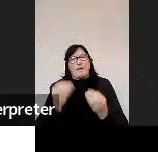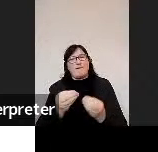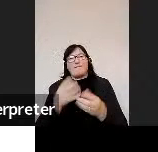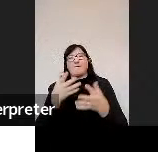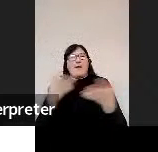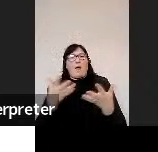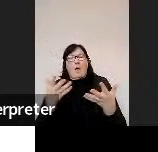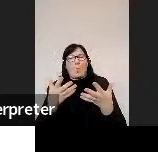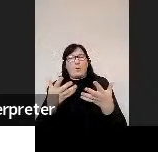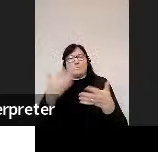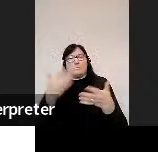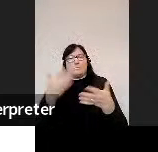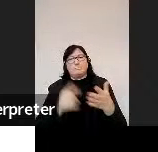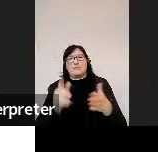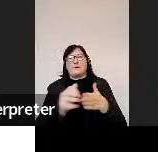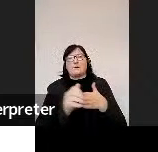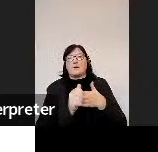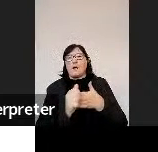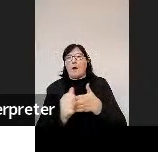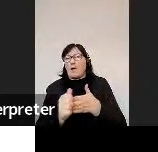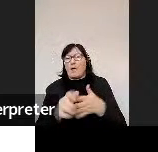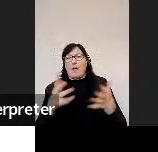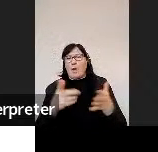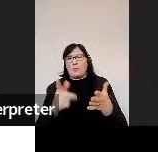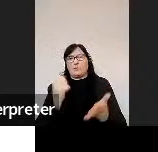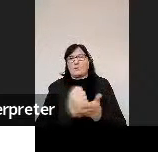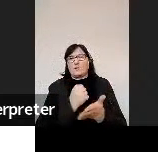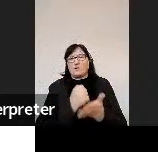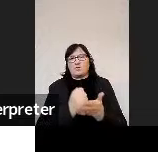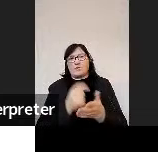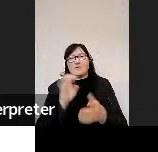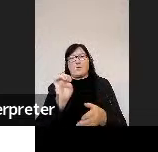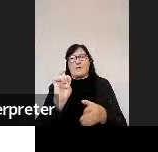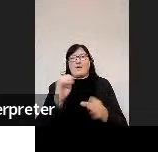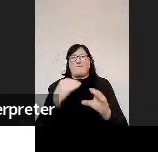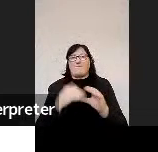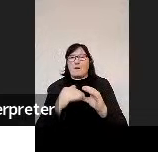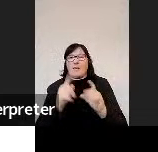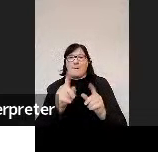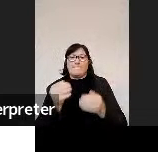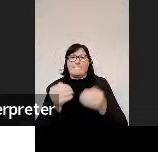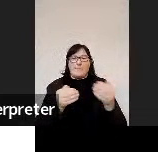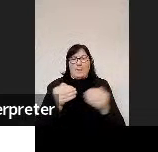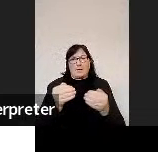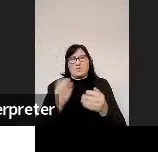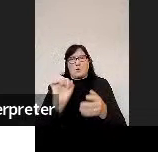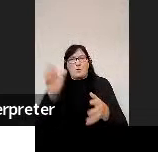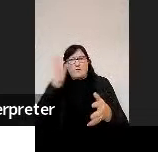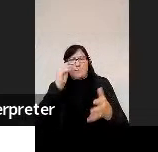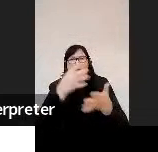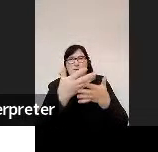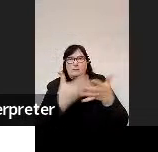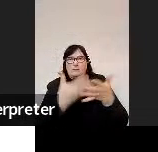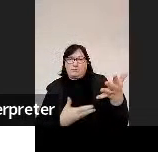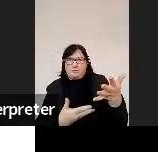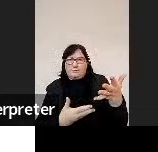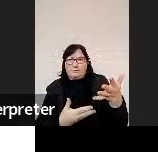guide called How to Register for E-Filing and Manage Your User Profile. So that guide would give you information about how to do this.